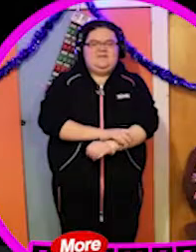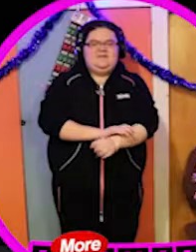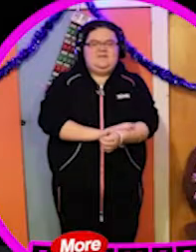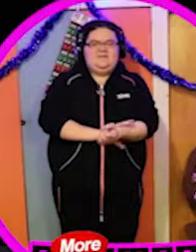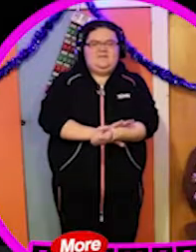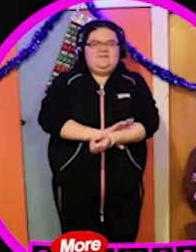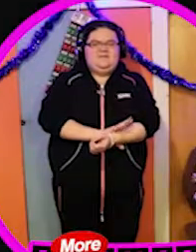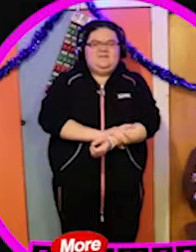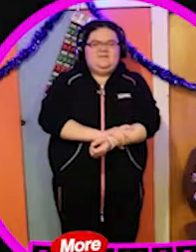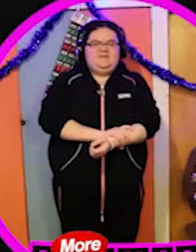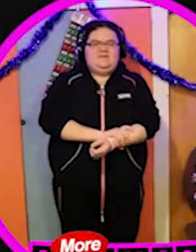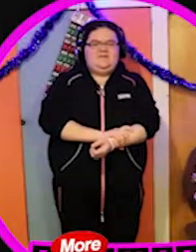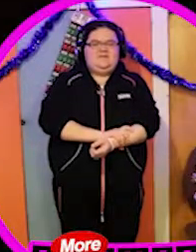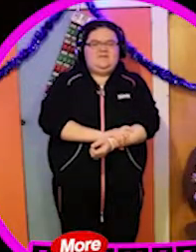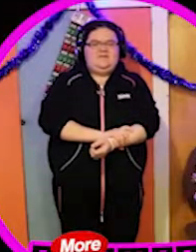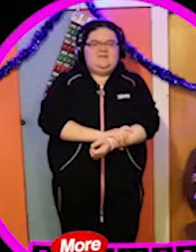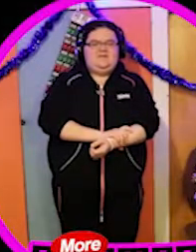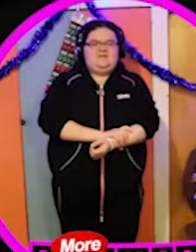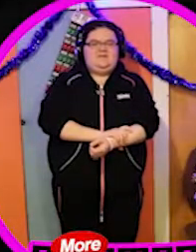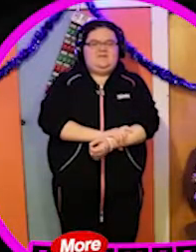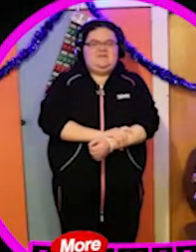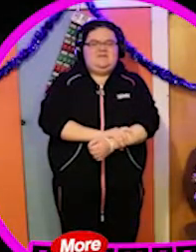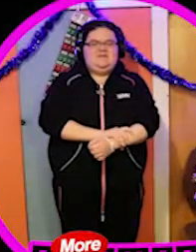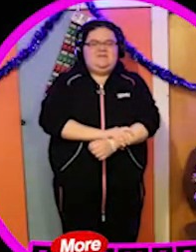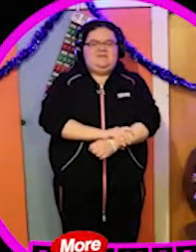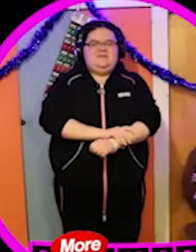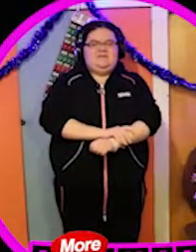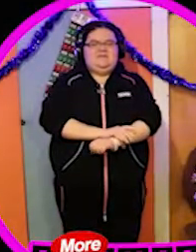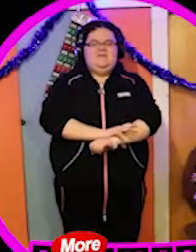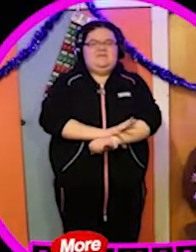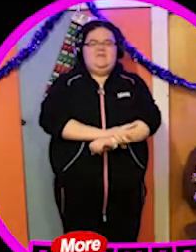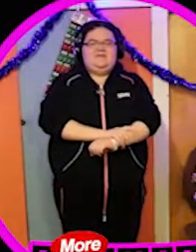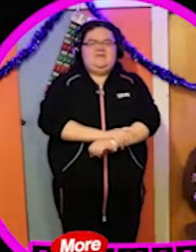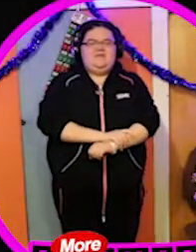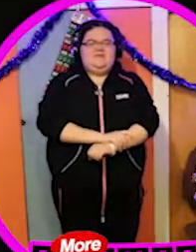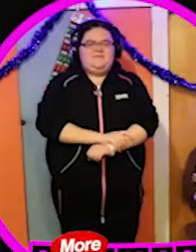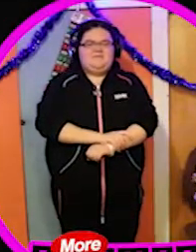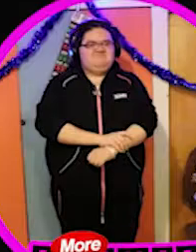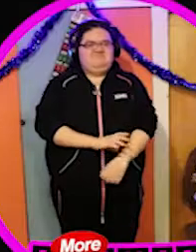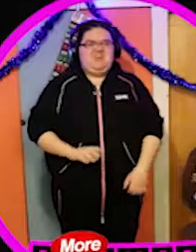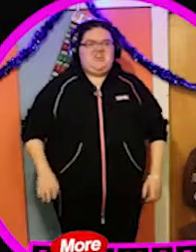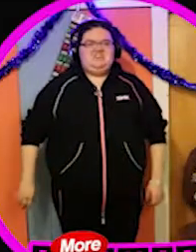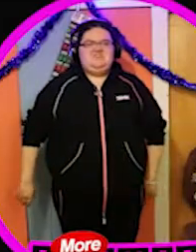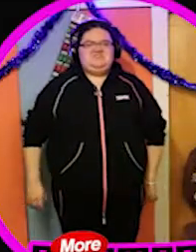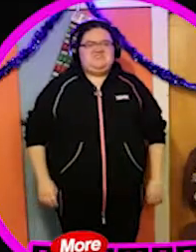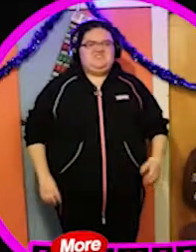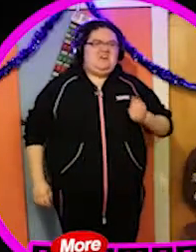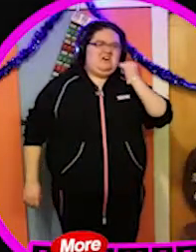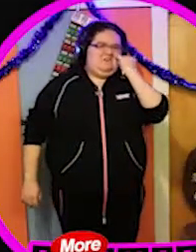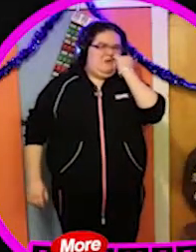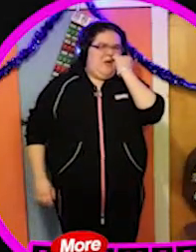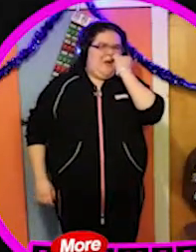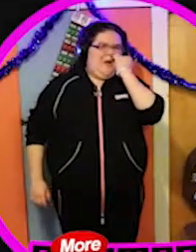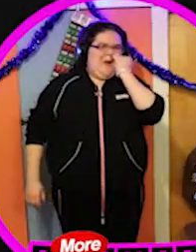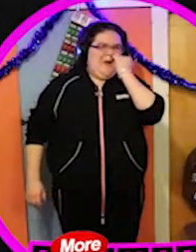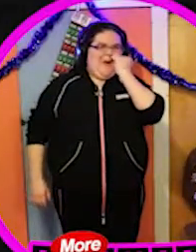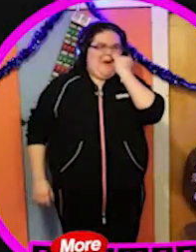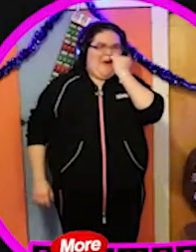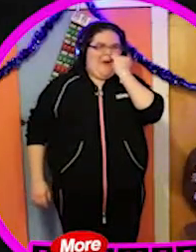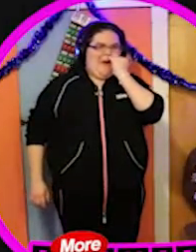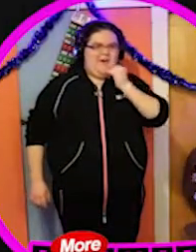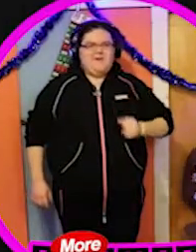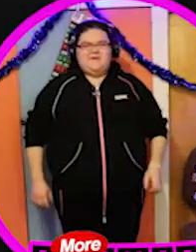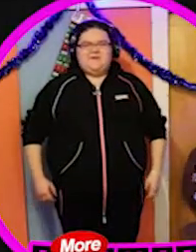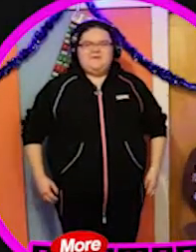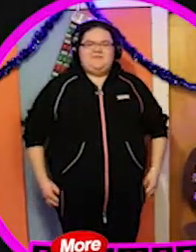get involved. Yeah, I agree. Alright, go get him, Josh. I'm not getting involved. Just run towards the sounds and No, I'm just trying to enjoy